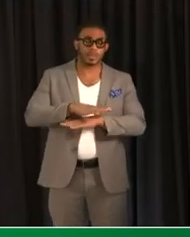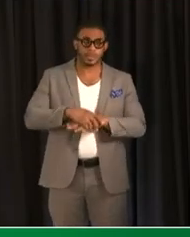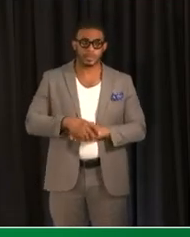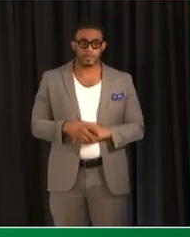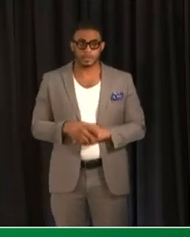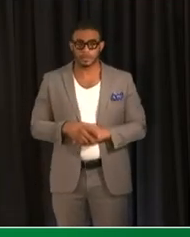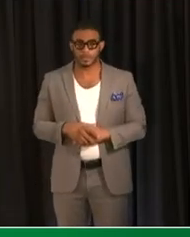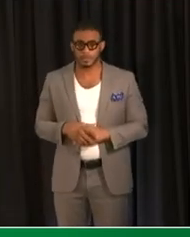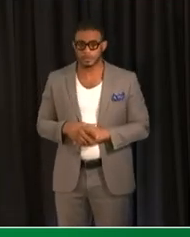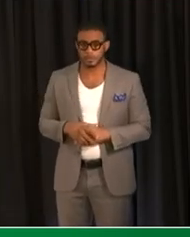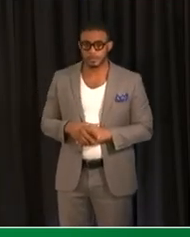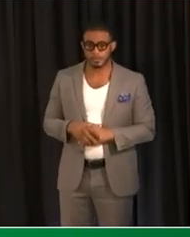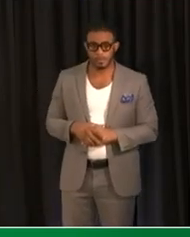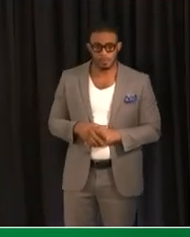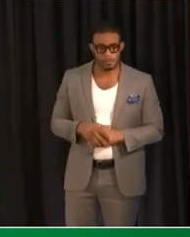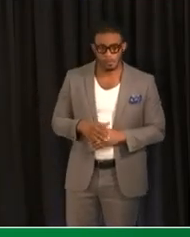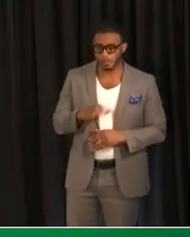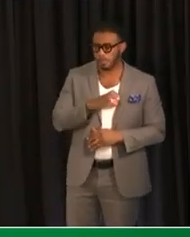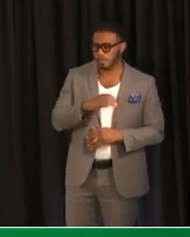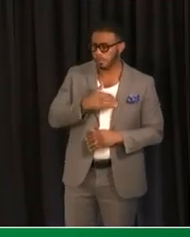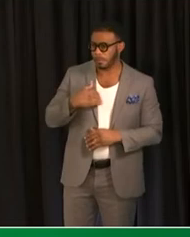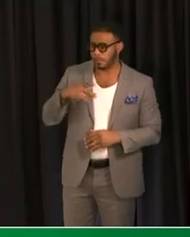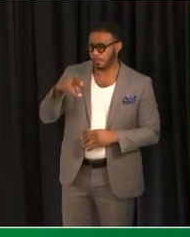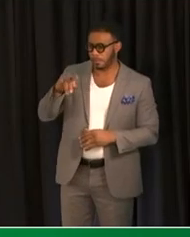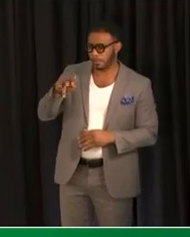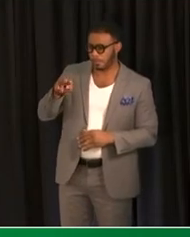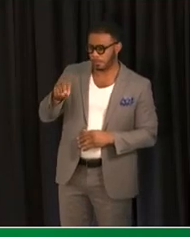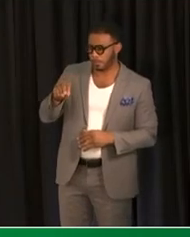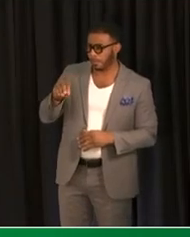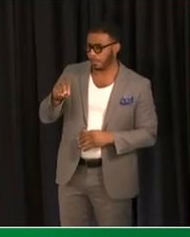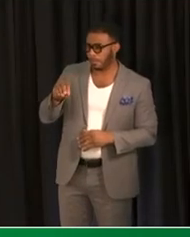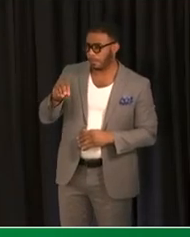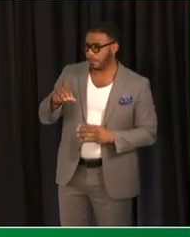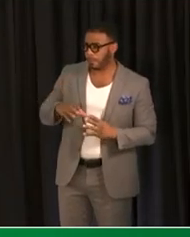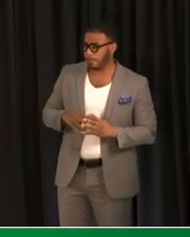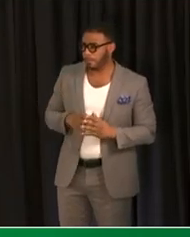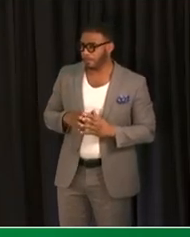table. Thank you. Councilmember Pinto?